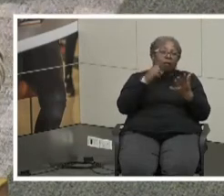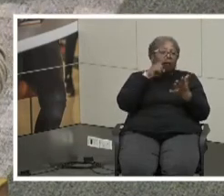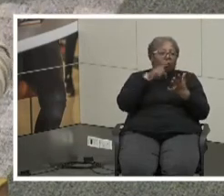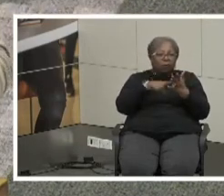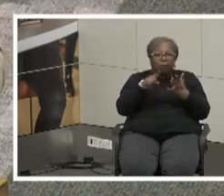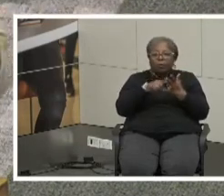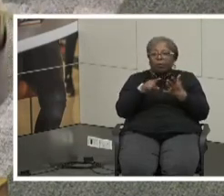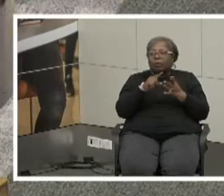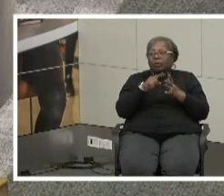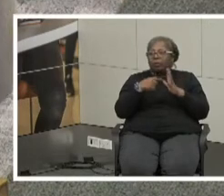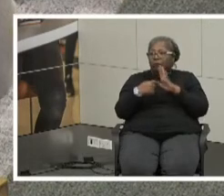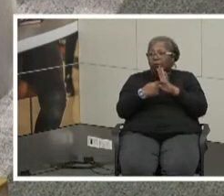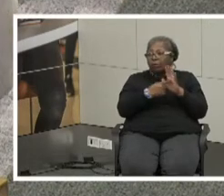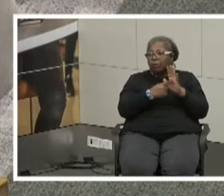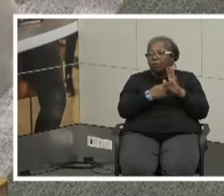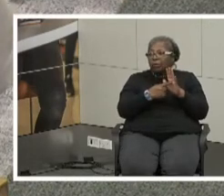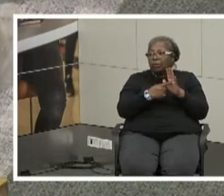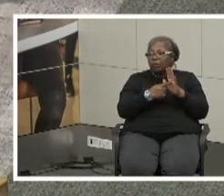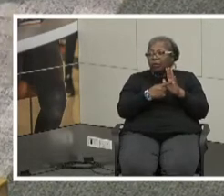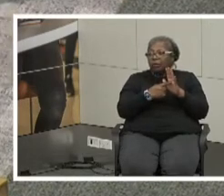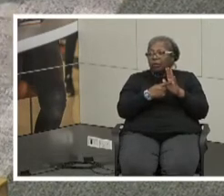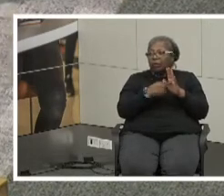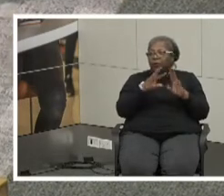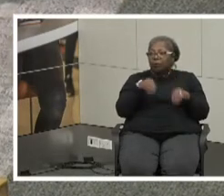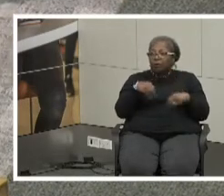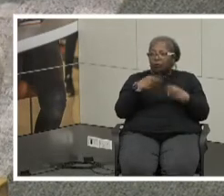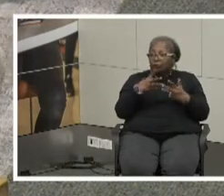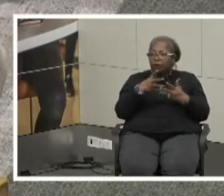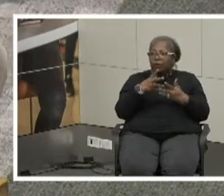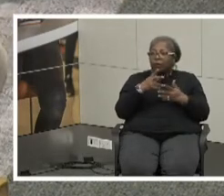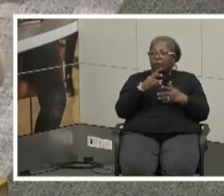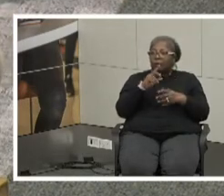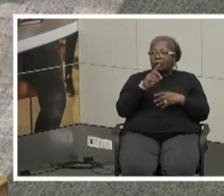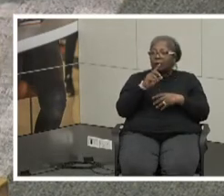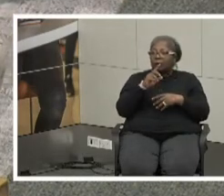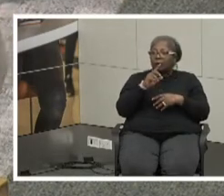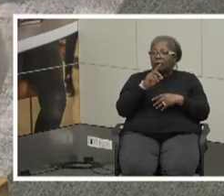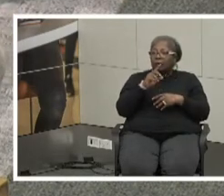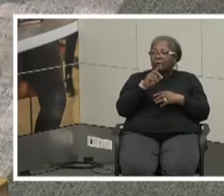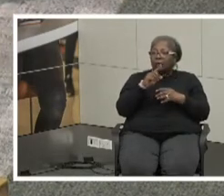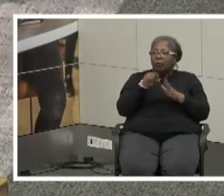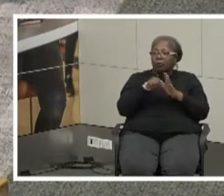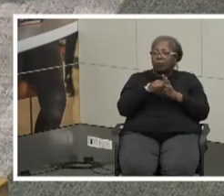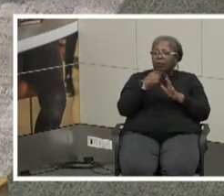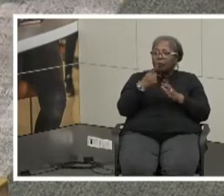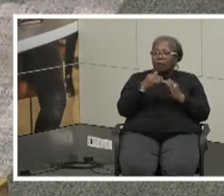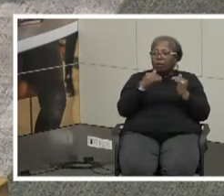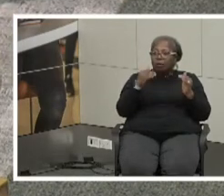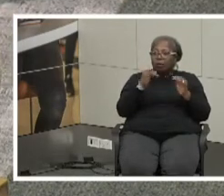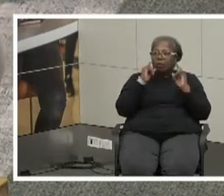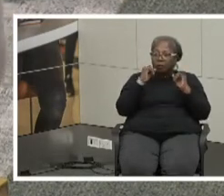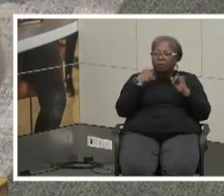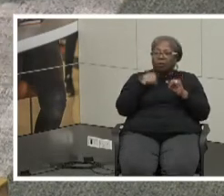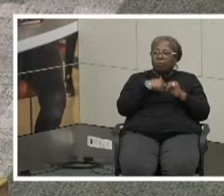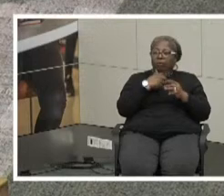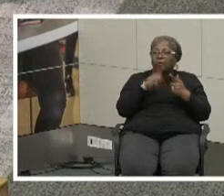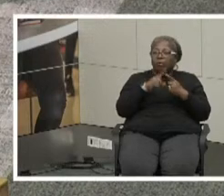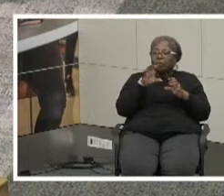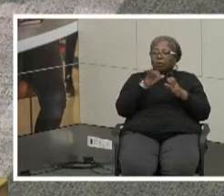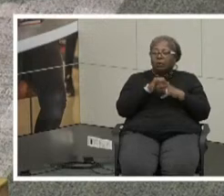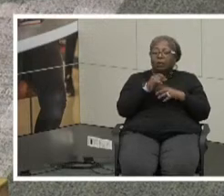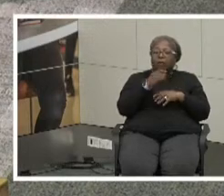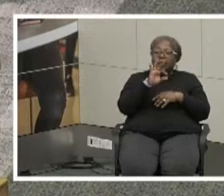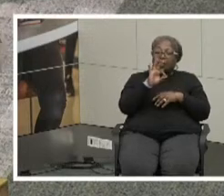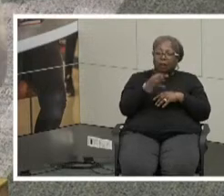again continues to show providing students to that tier one grade level instruction is critically important and we want to be doing that in ninth